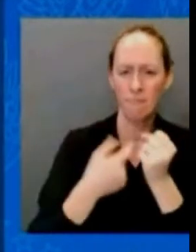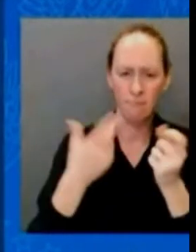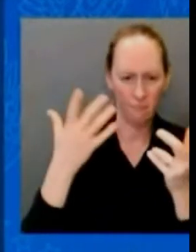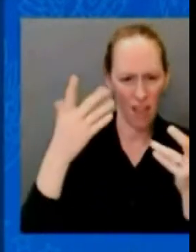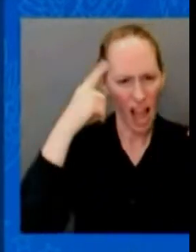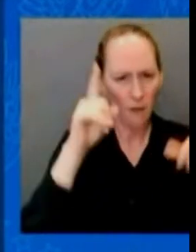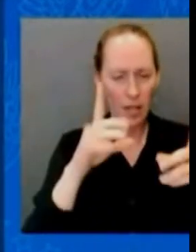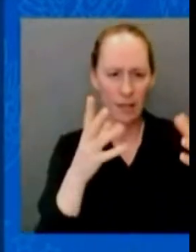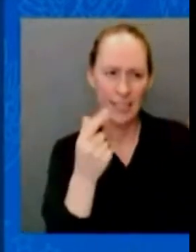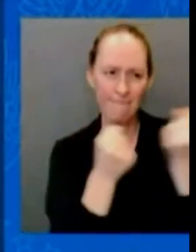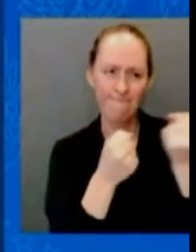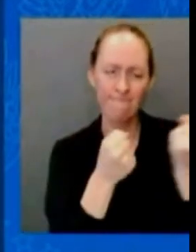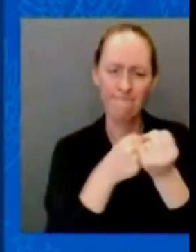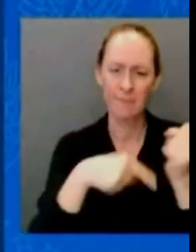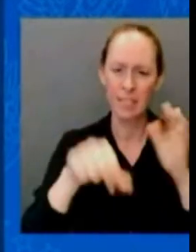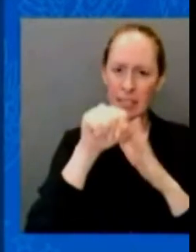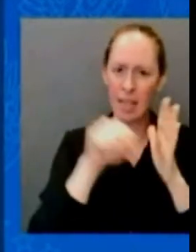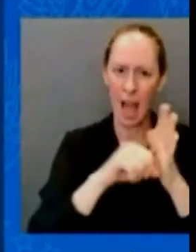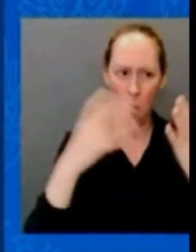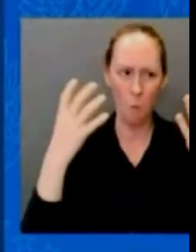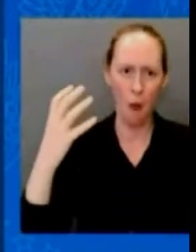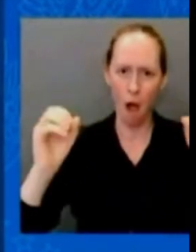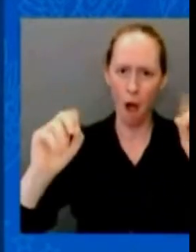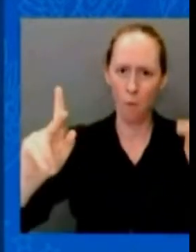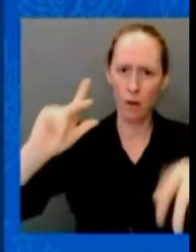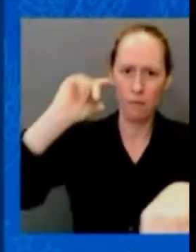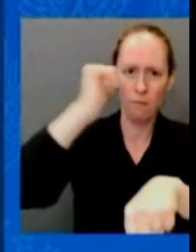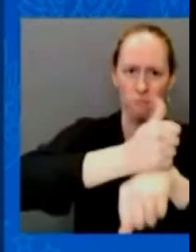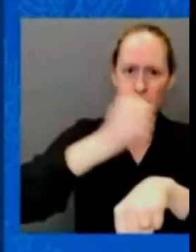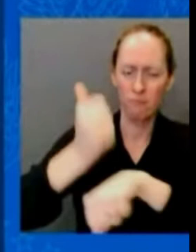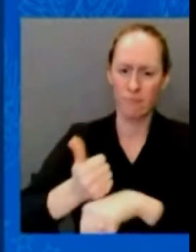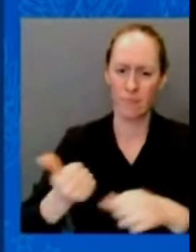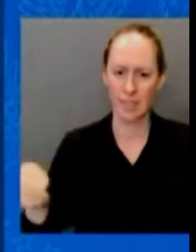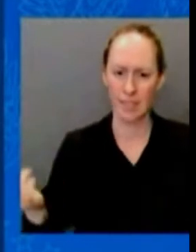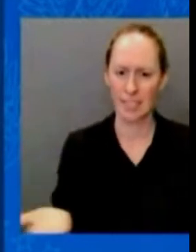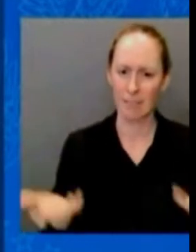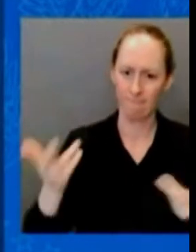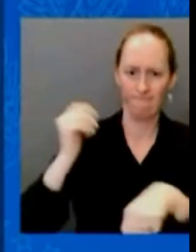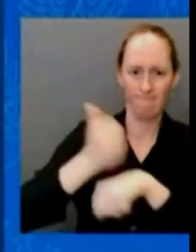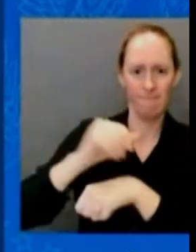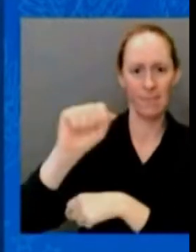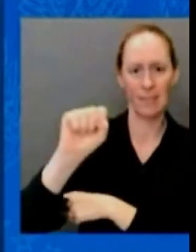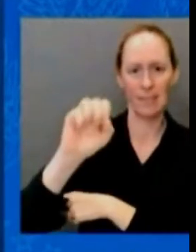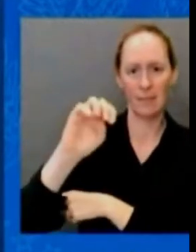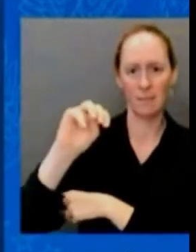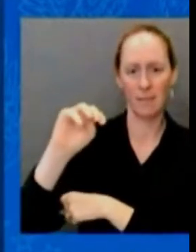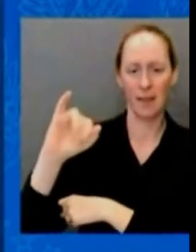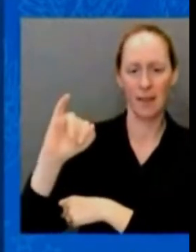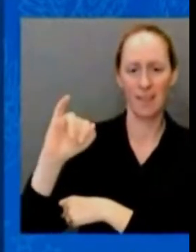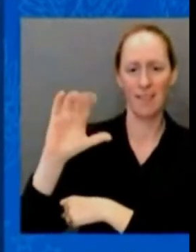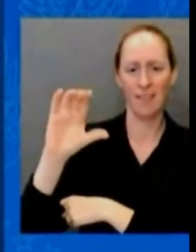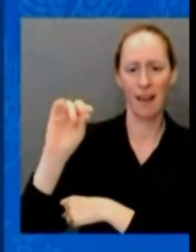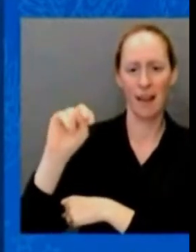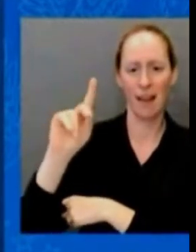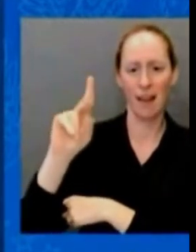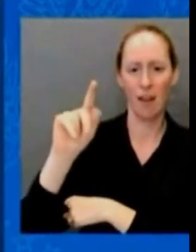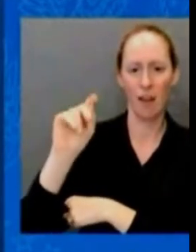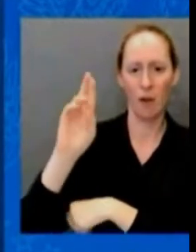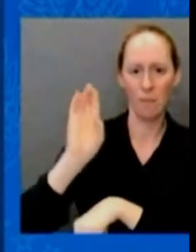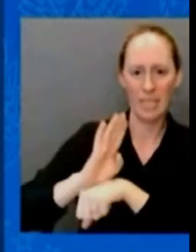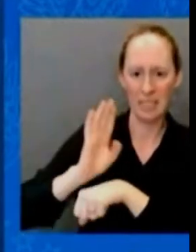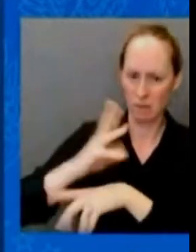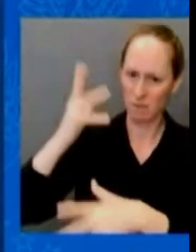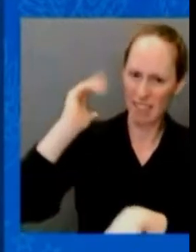businesses, and you signed a law to make New York even more welcoming. We were down in Poughkeepsie not long ago, a little outfit